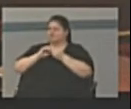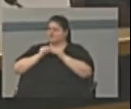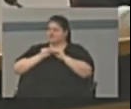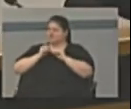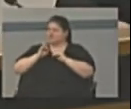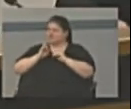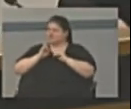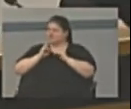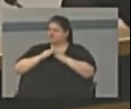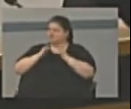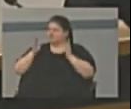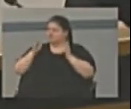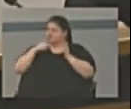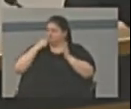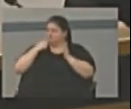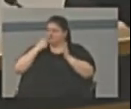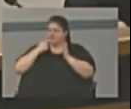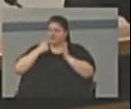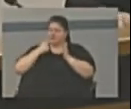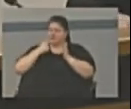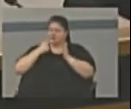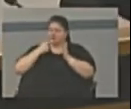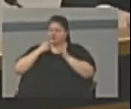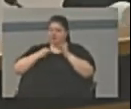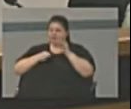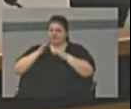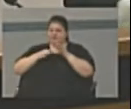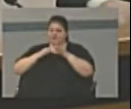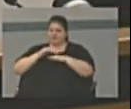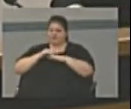open the general public hearing at 7:32.